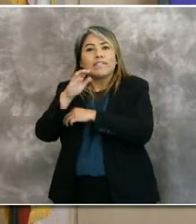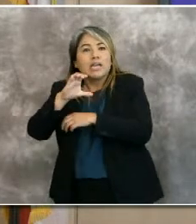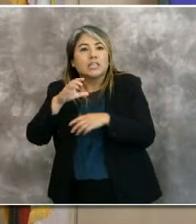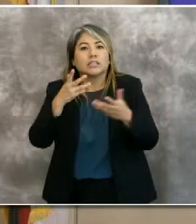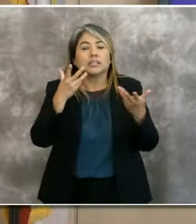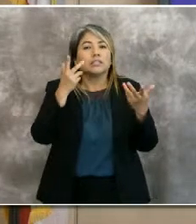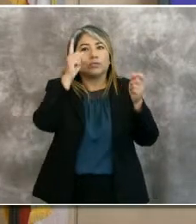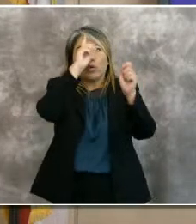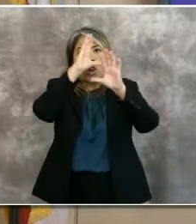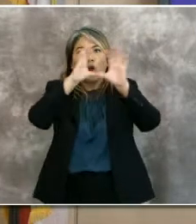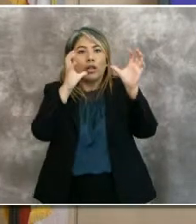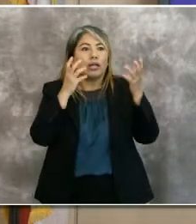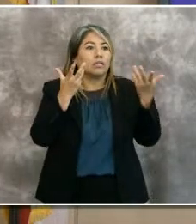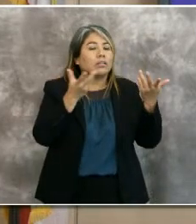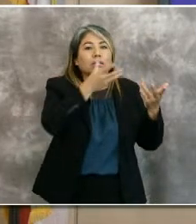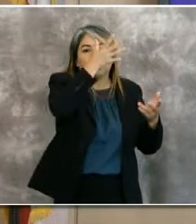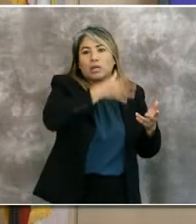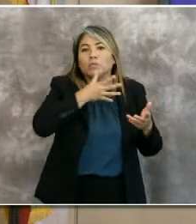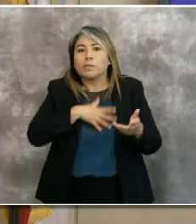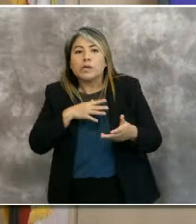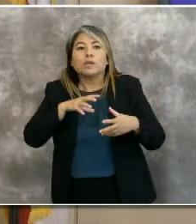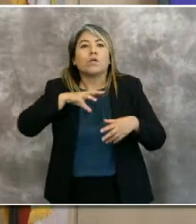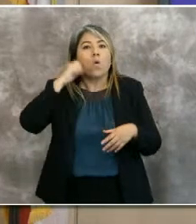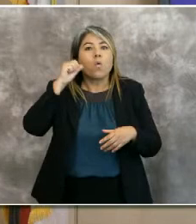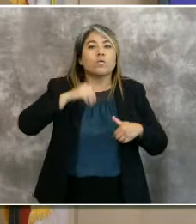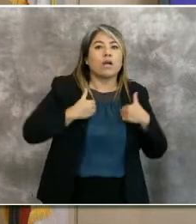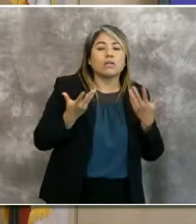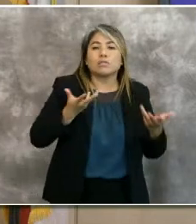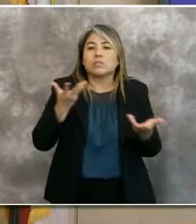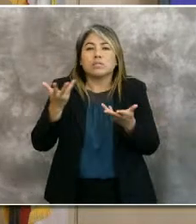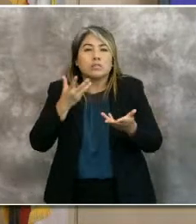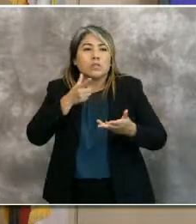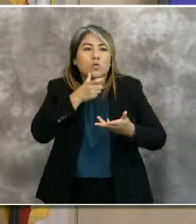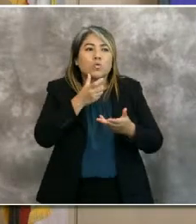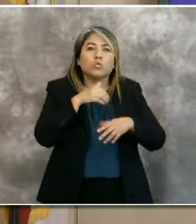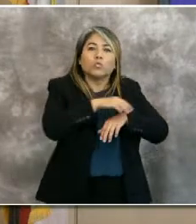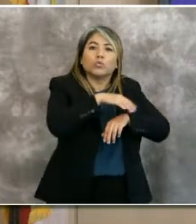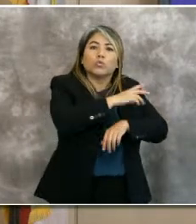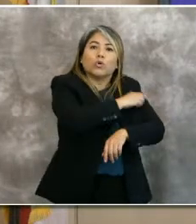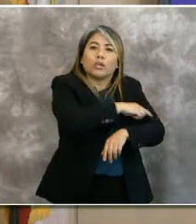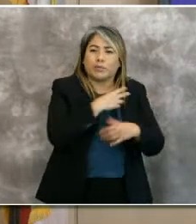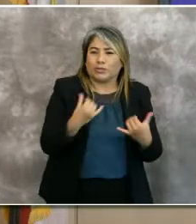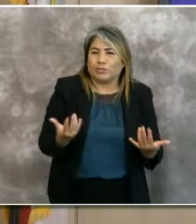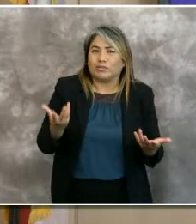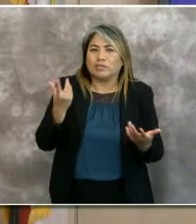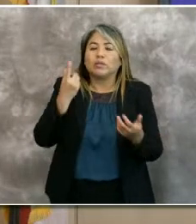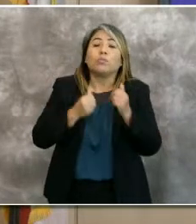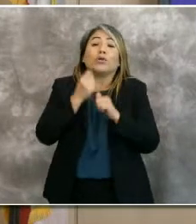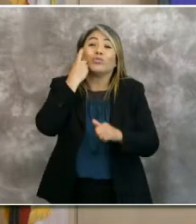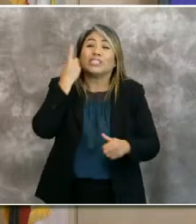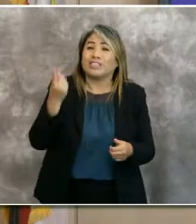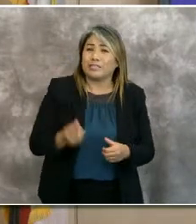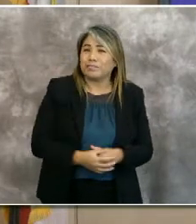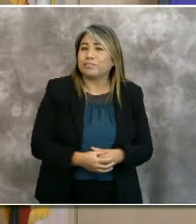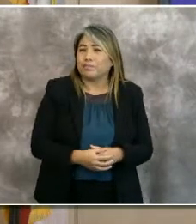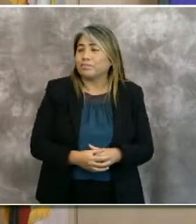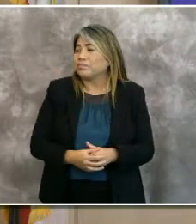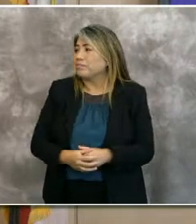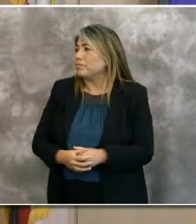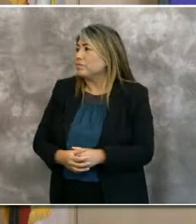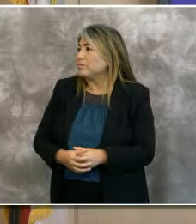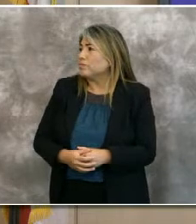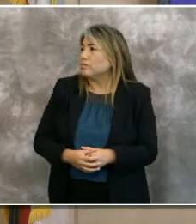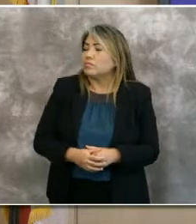characterization of them? Is it older folks, younger folks? What can you tell us about who's ending up in hospitals recently? Okay, I